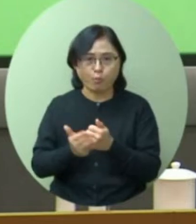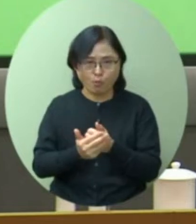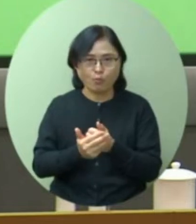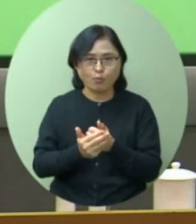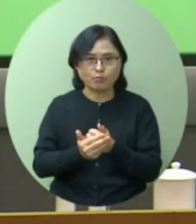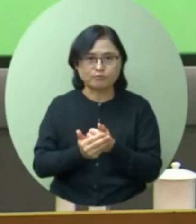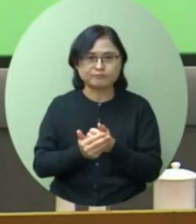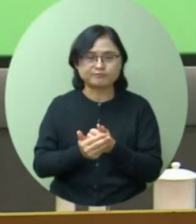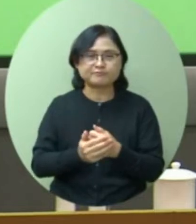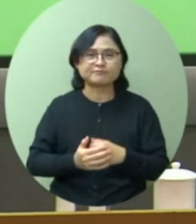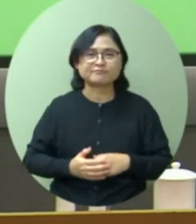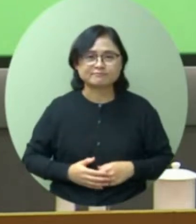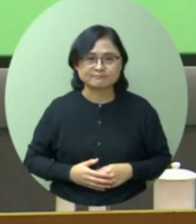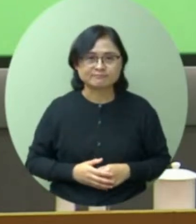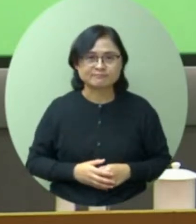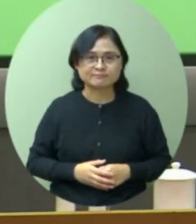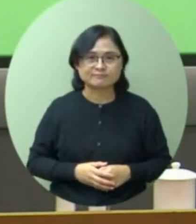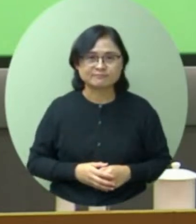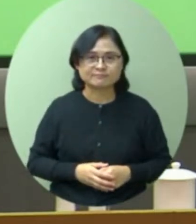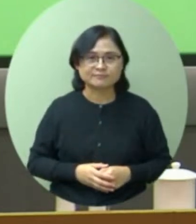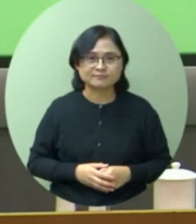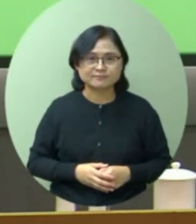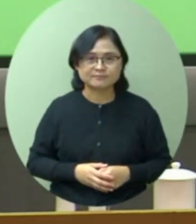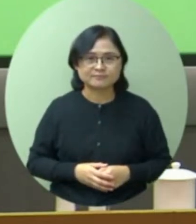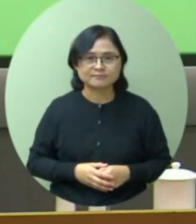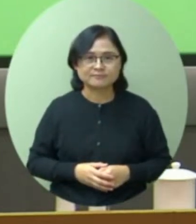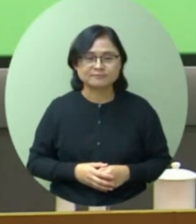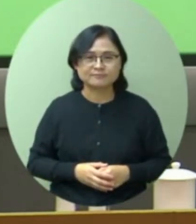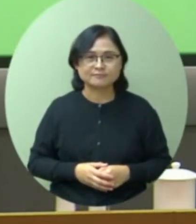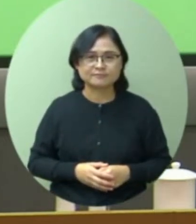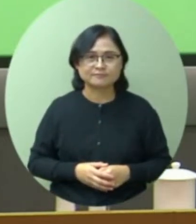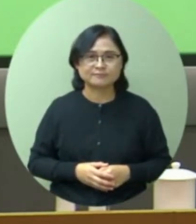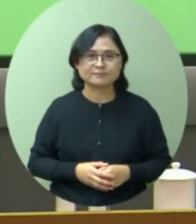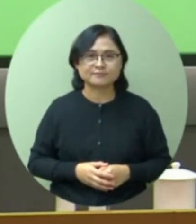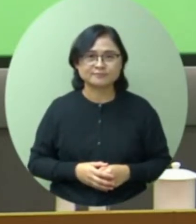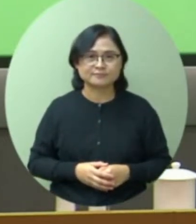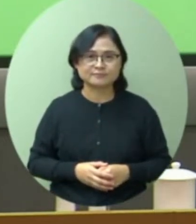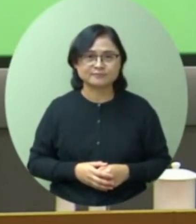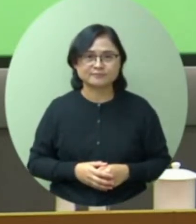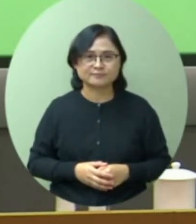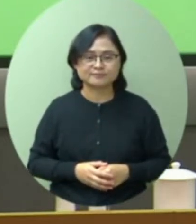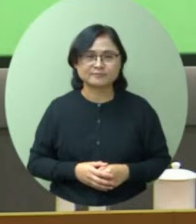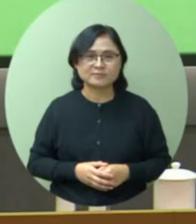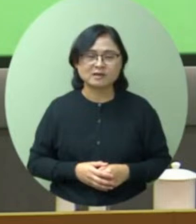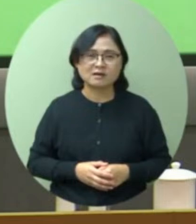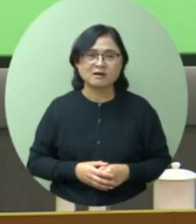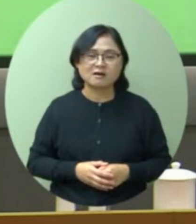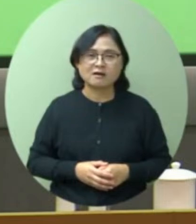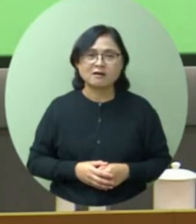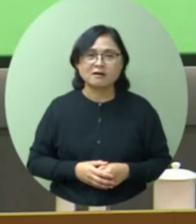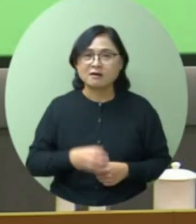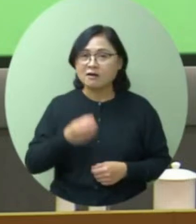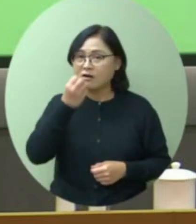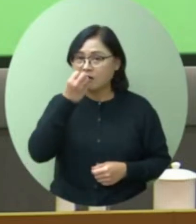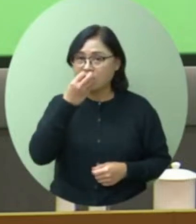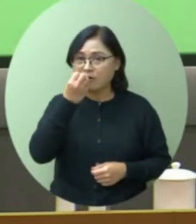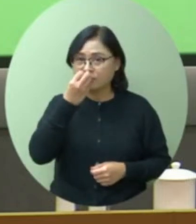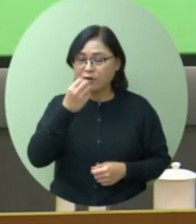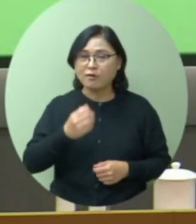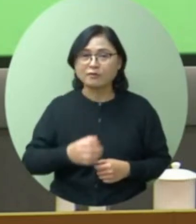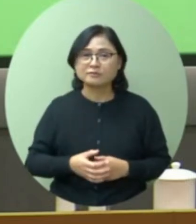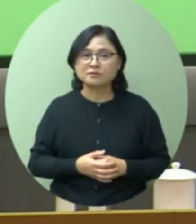Kong has been growing as a whole from the macro